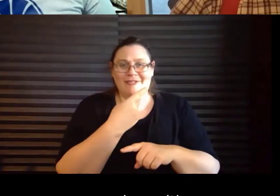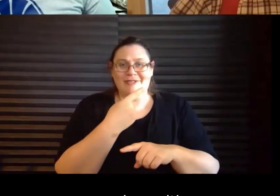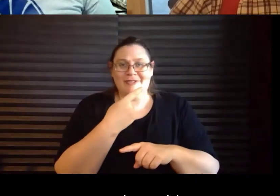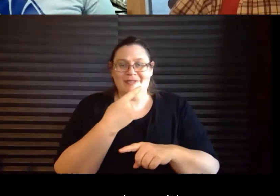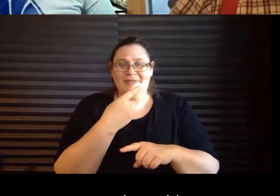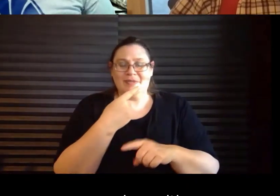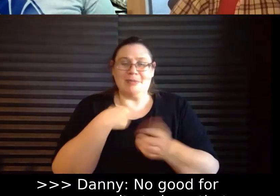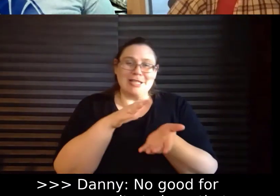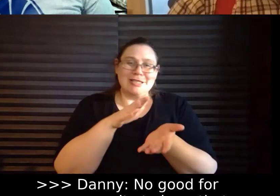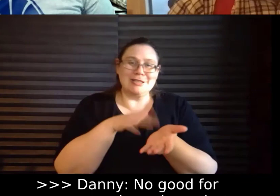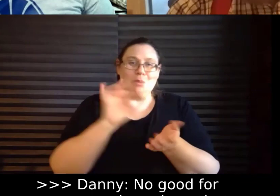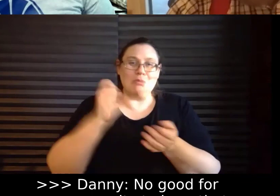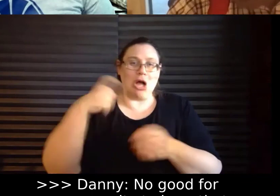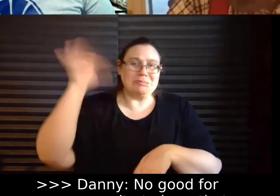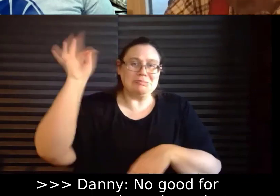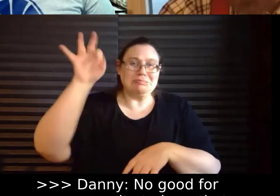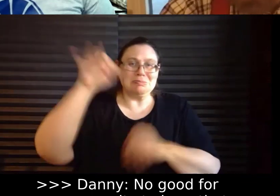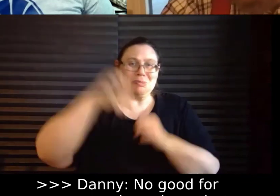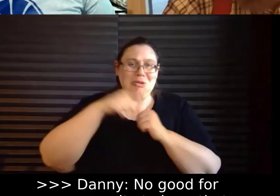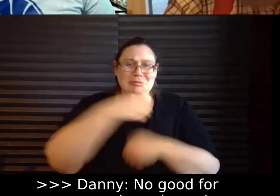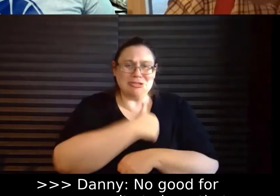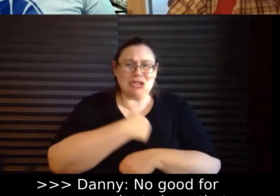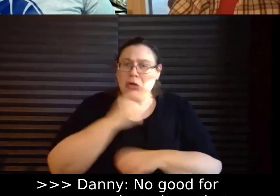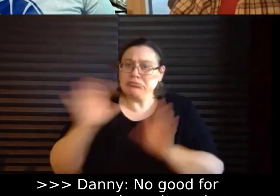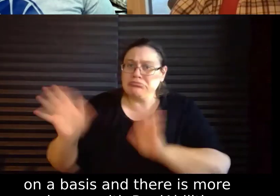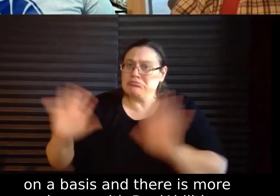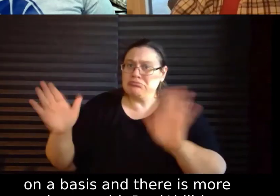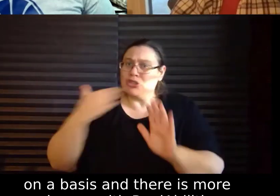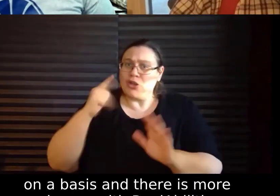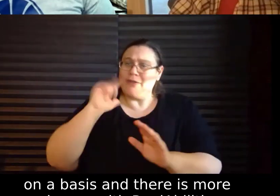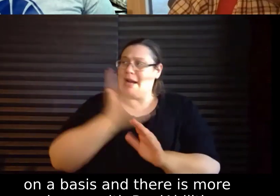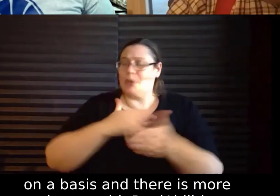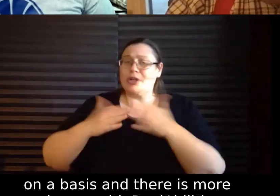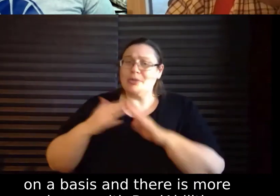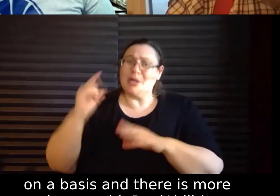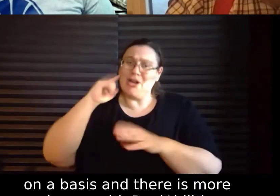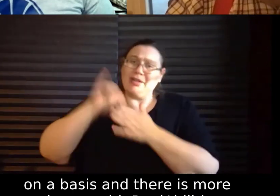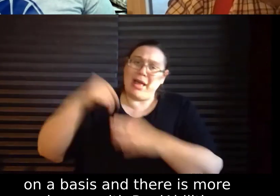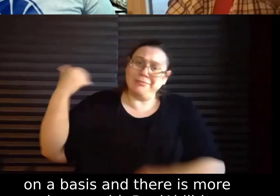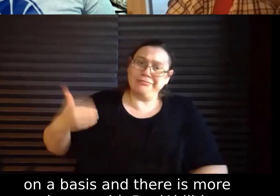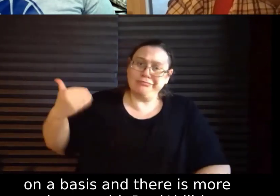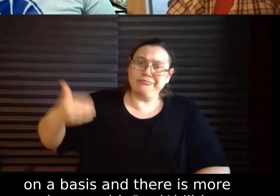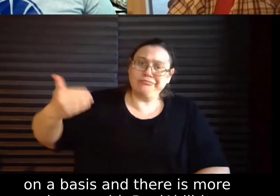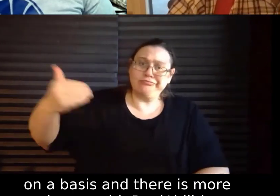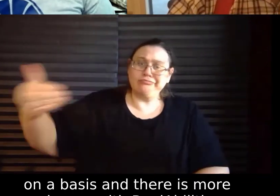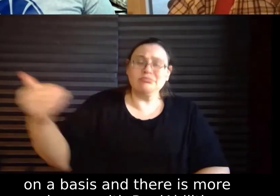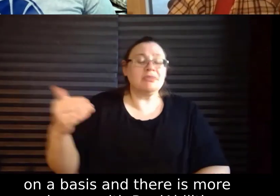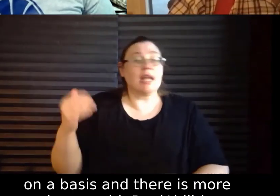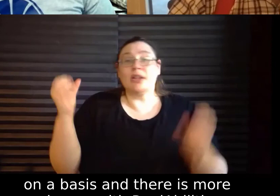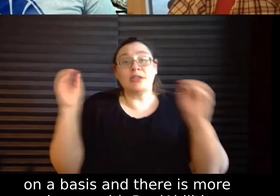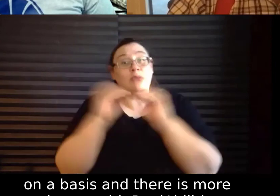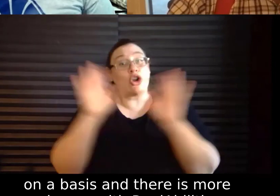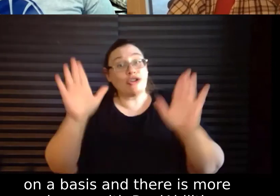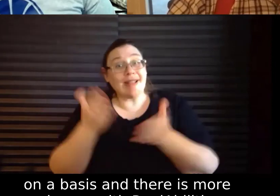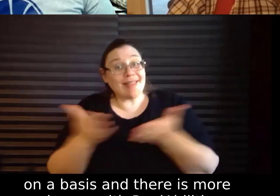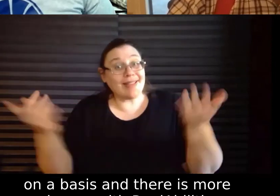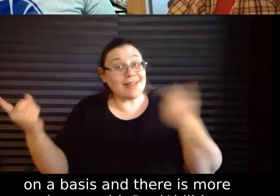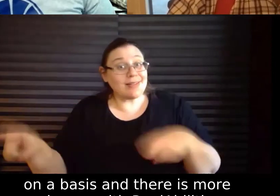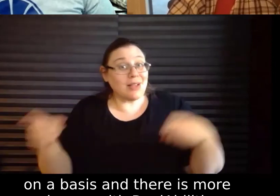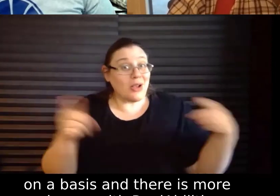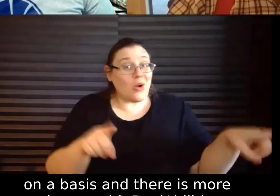you. No, it's good for our community to hear that on a regular basis. And there's more great things going on